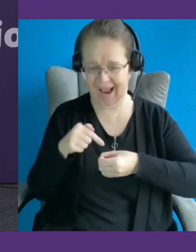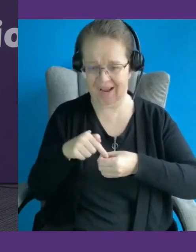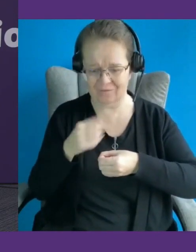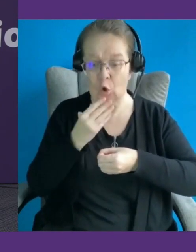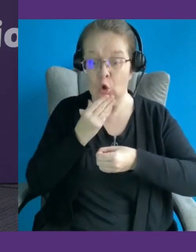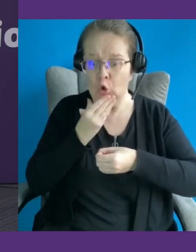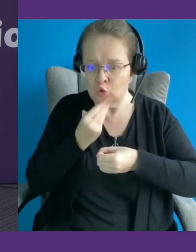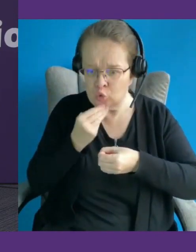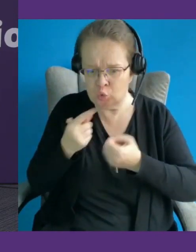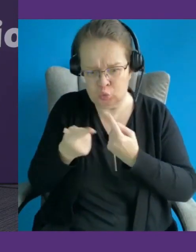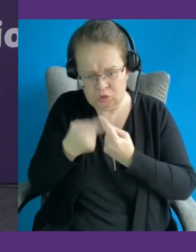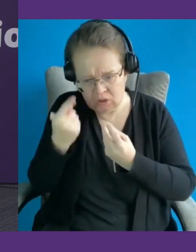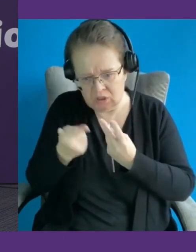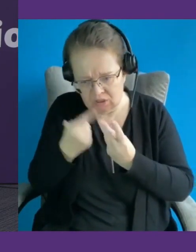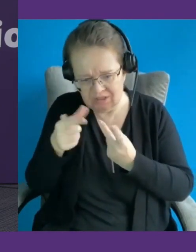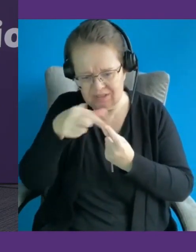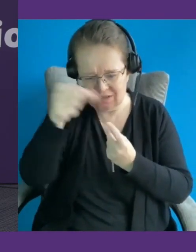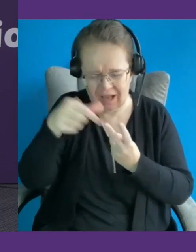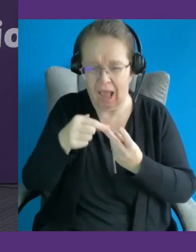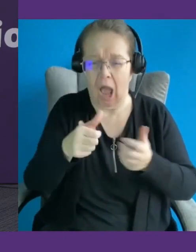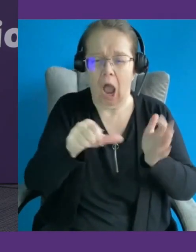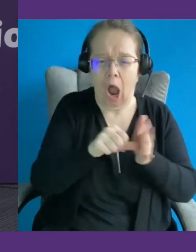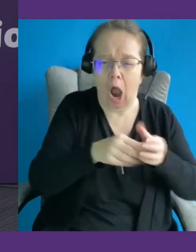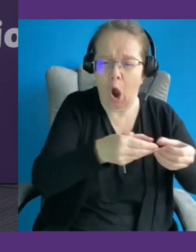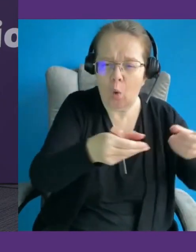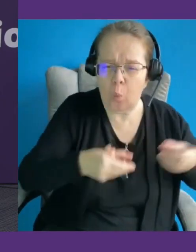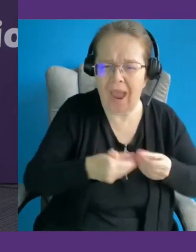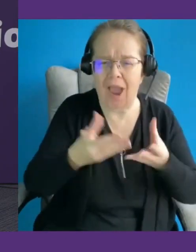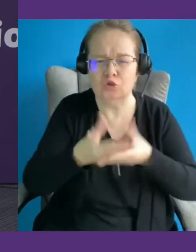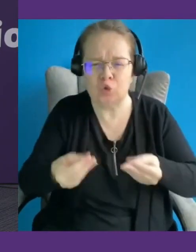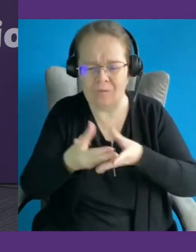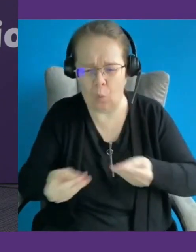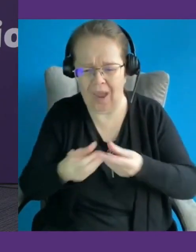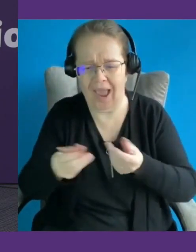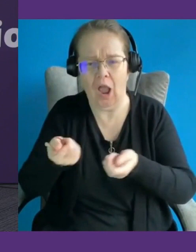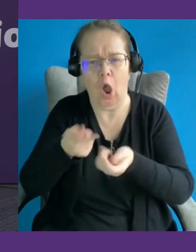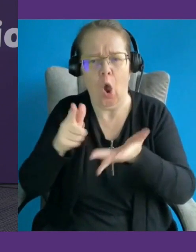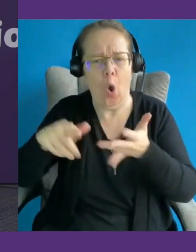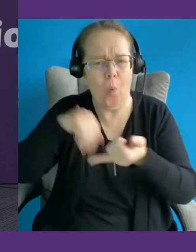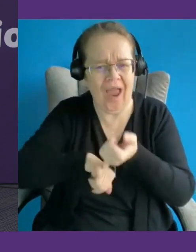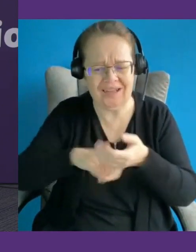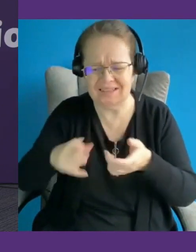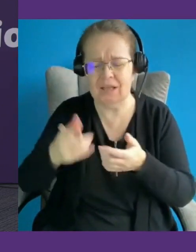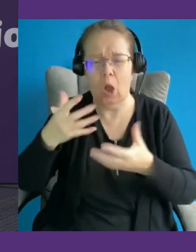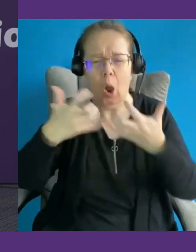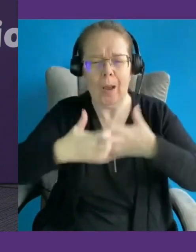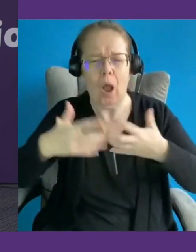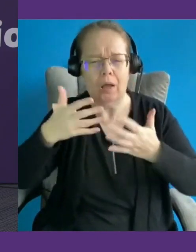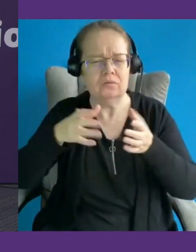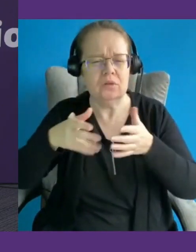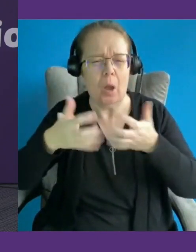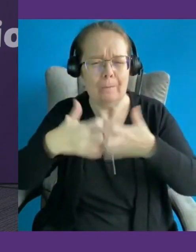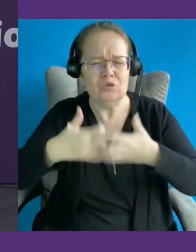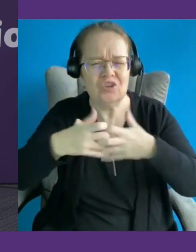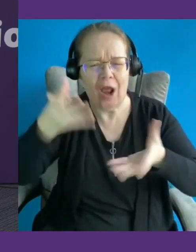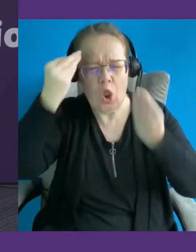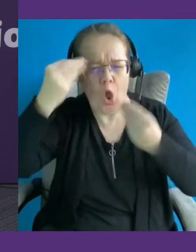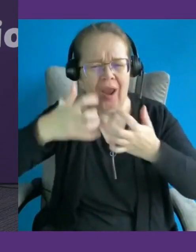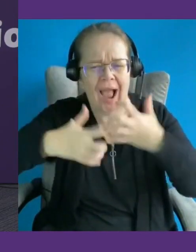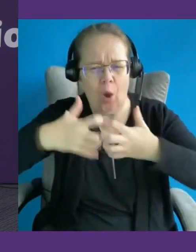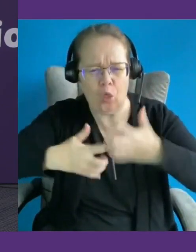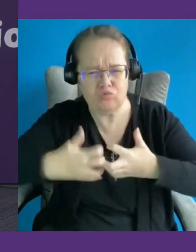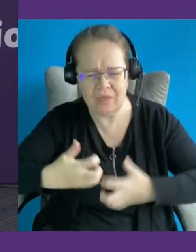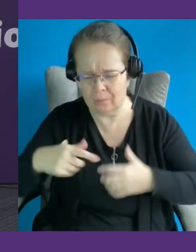and pieces, hardware, software, the operating system itself, machine learning algorithms, all of that to create features that